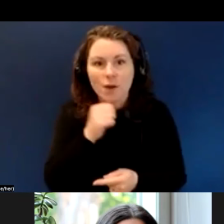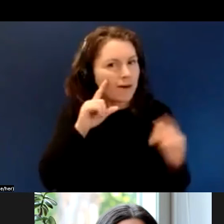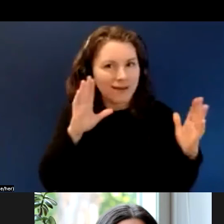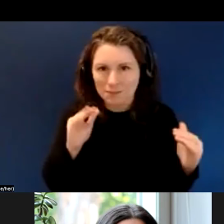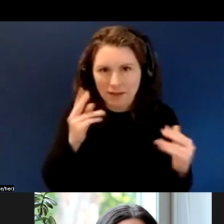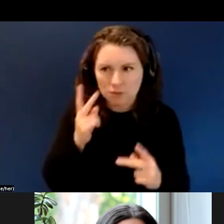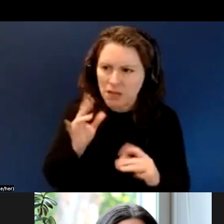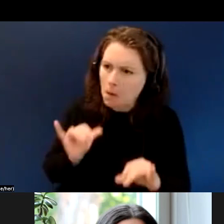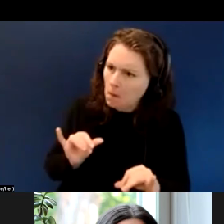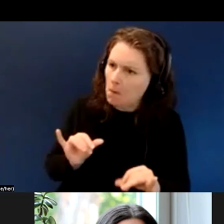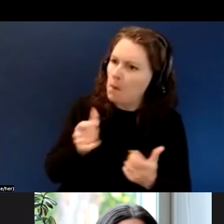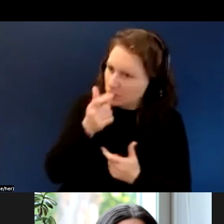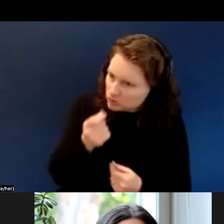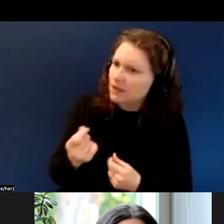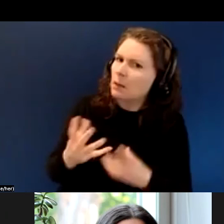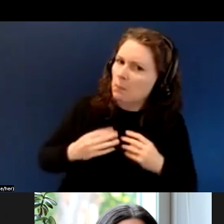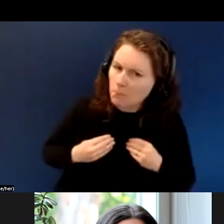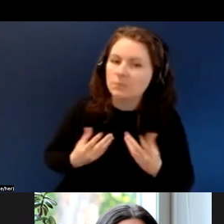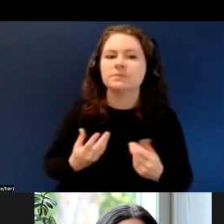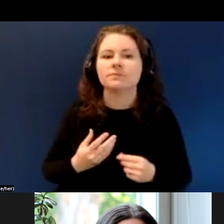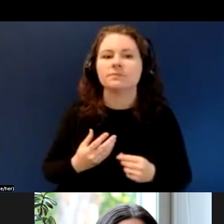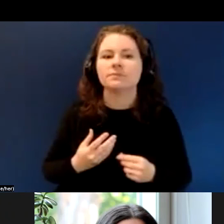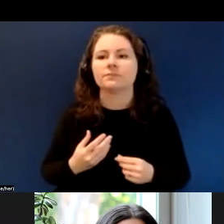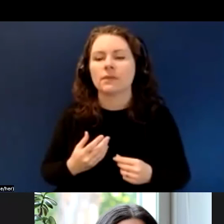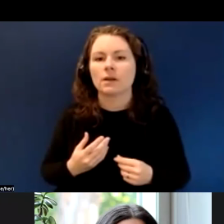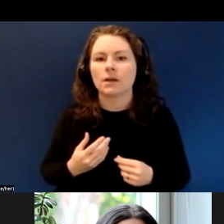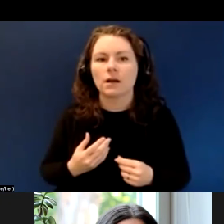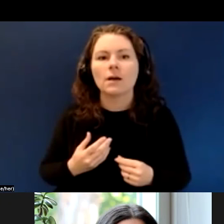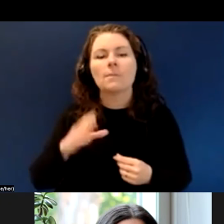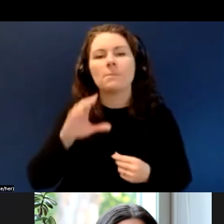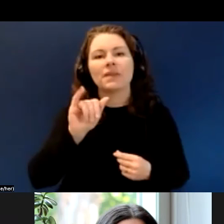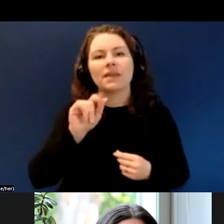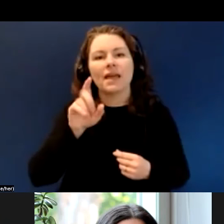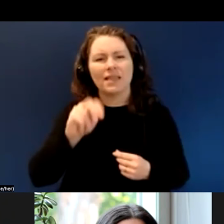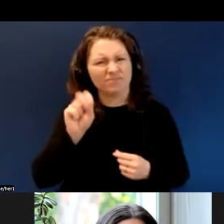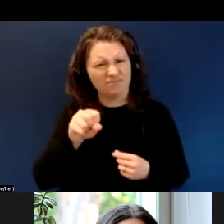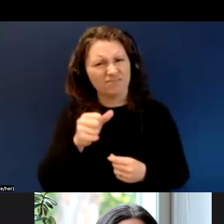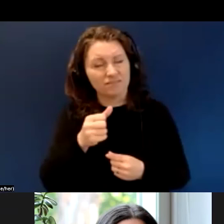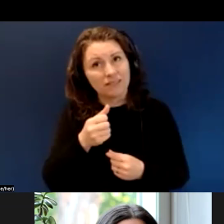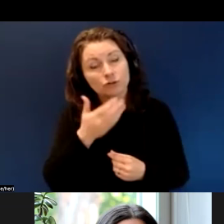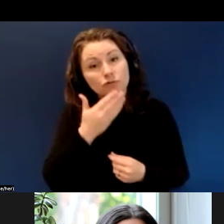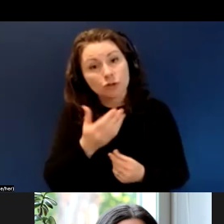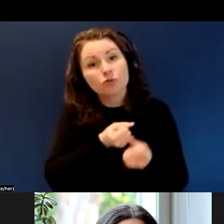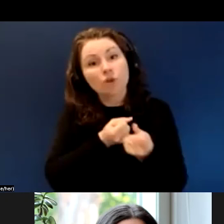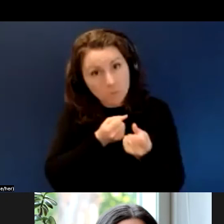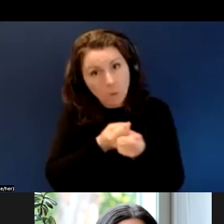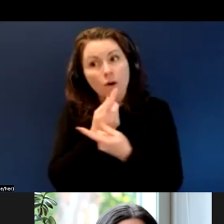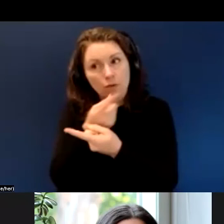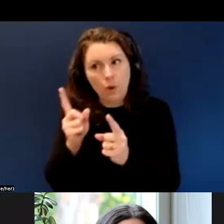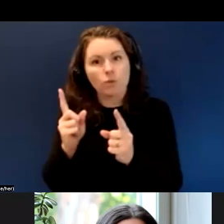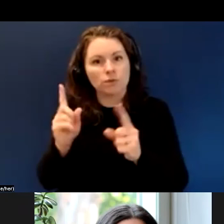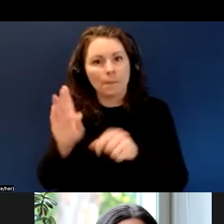some ways. Yeah, and I think it's help support employers in doing that. Thinking